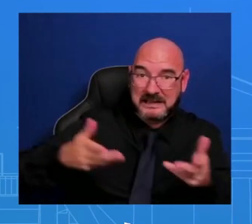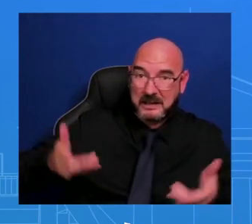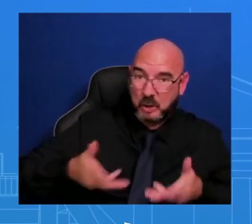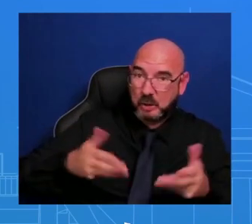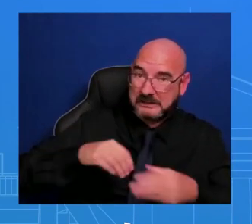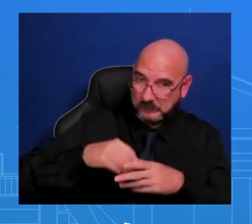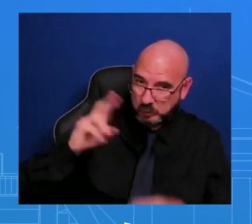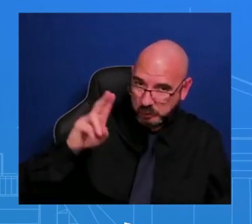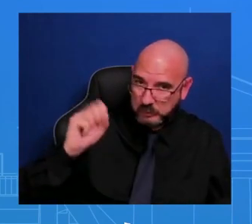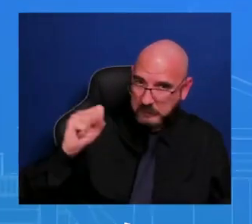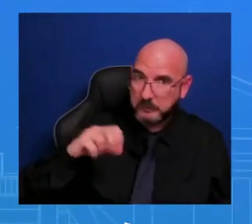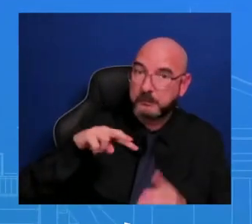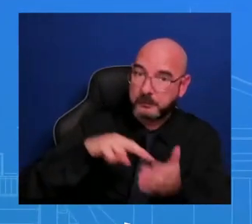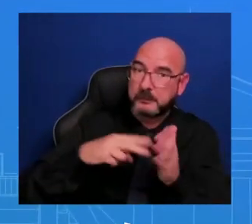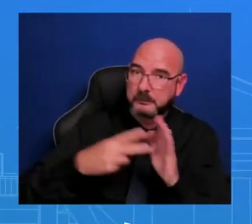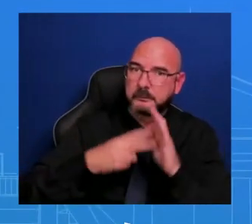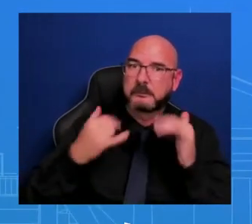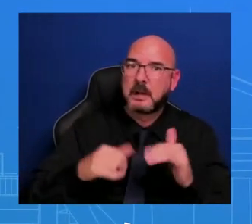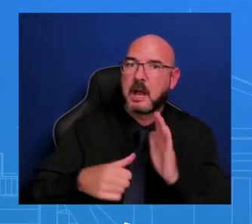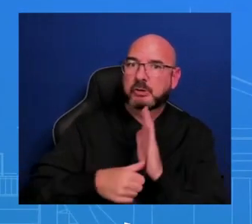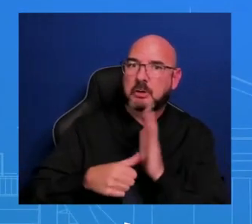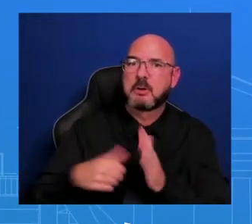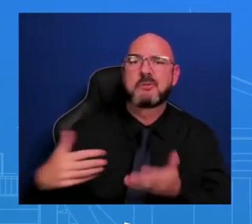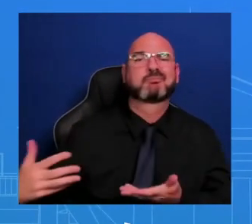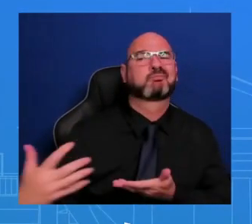fund these terror groups? It seems to be a big jump.